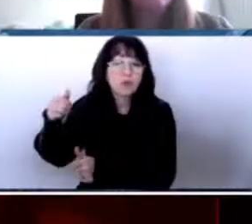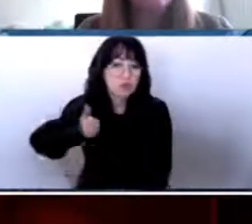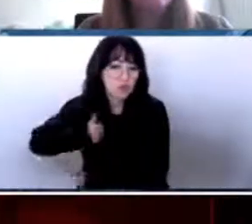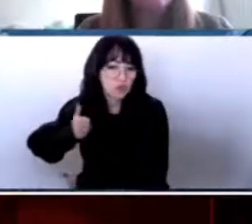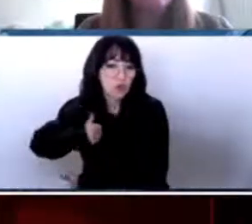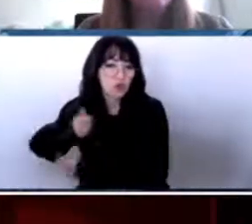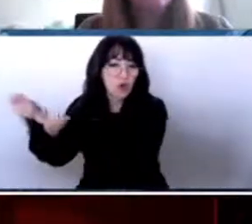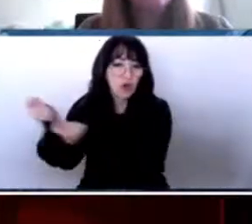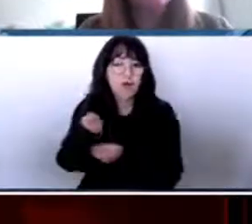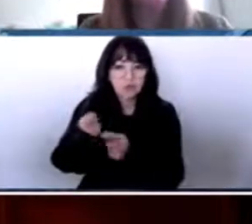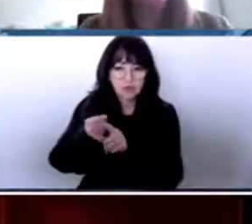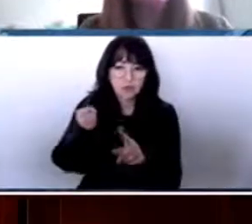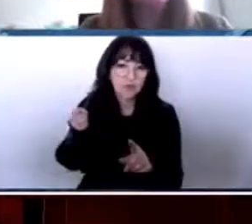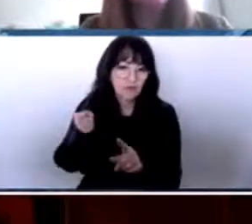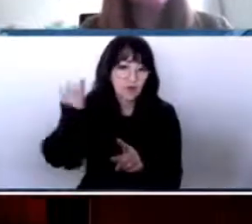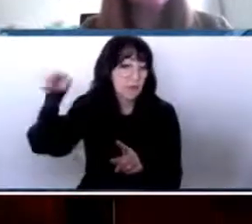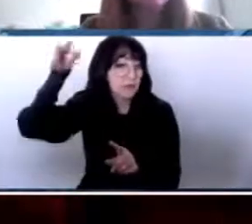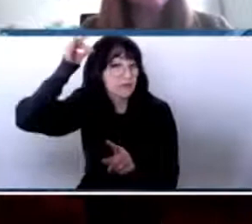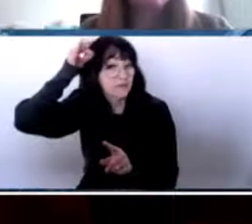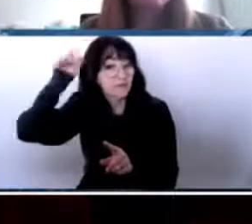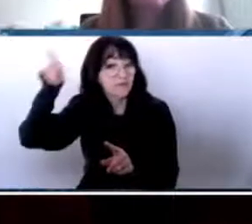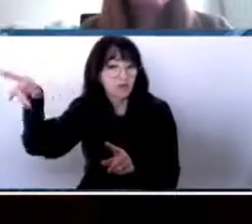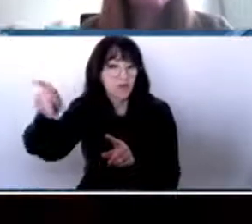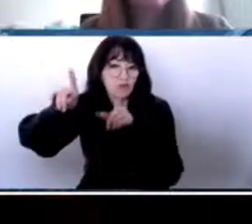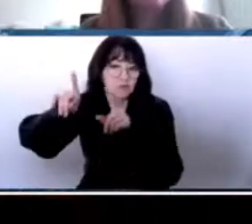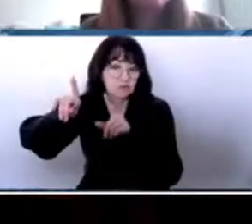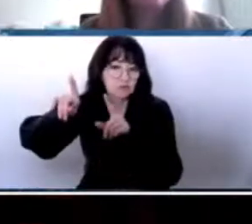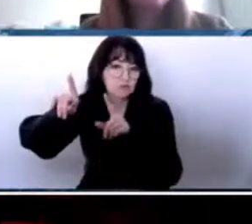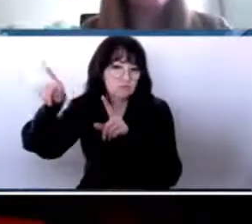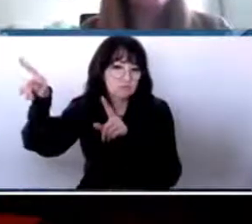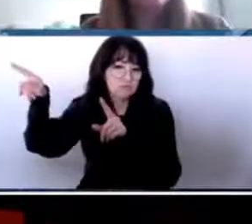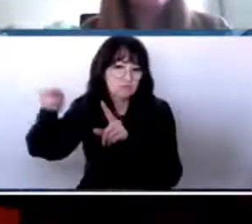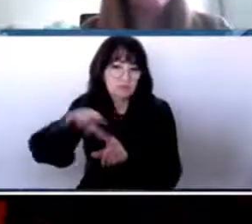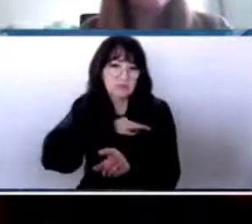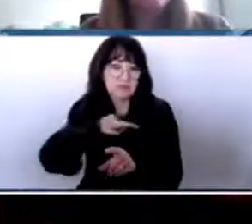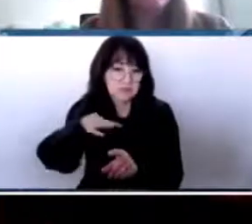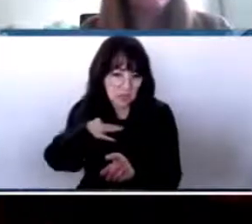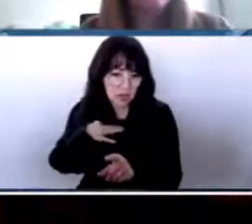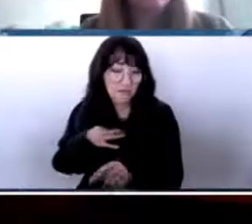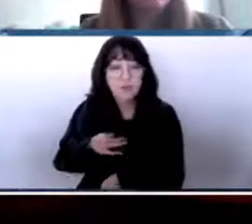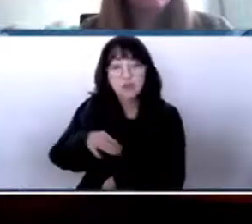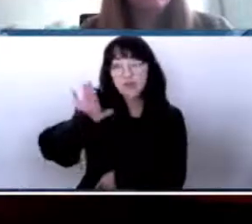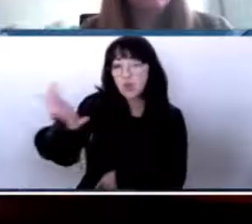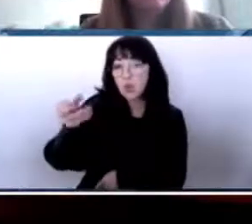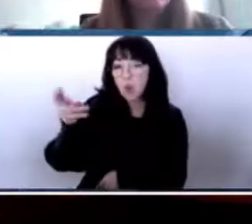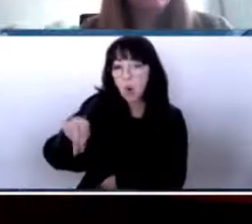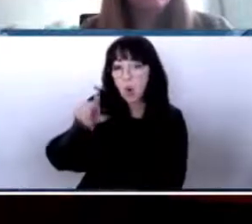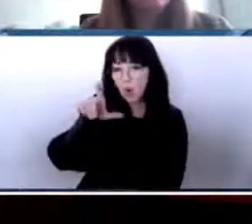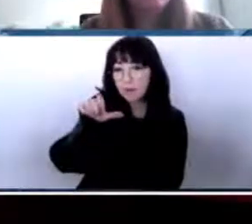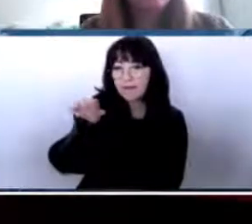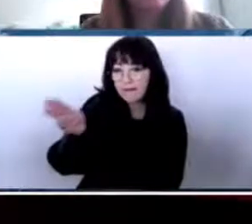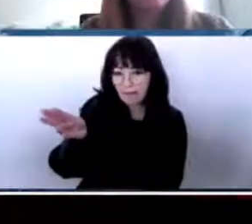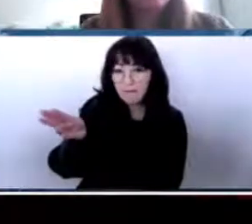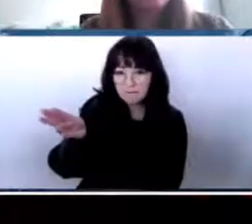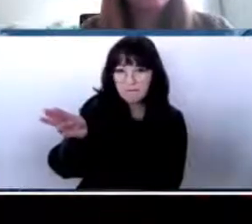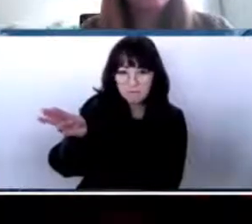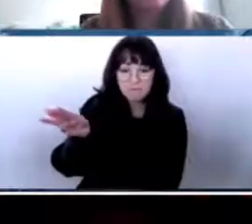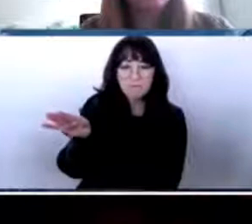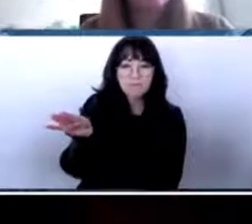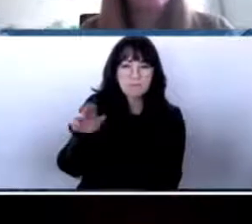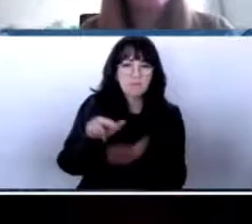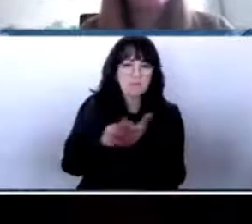staffing. They will use their lab partner, so it will not take away from the capacity we have at other locations. It will